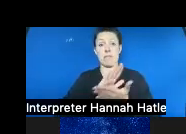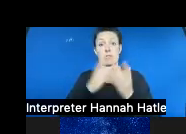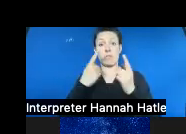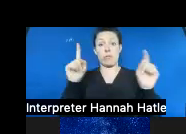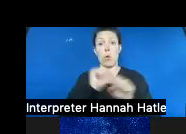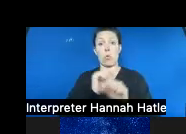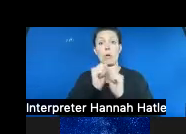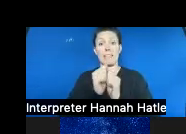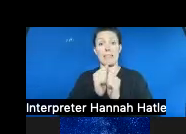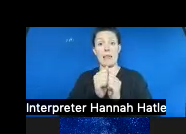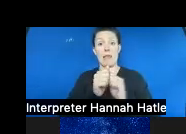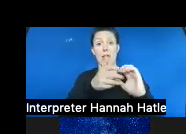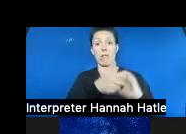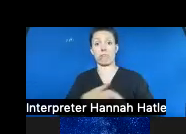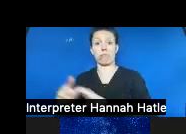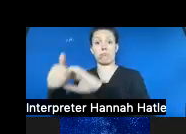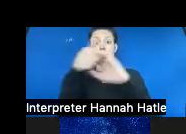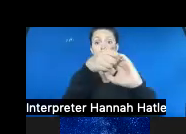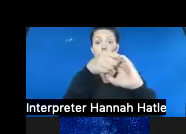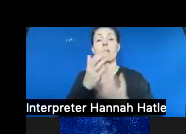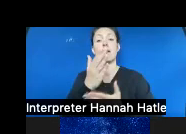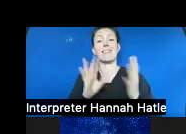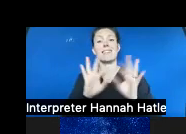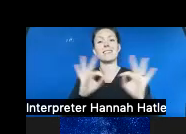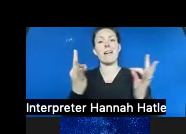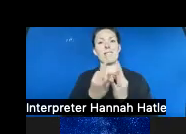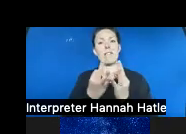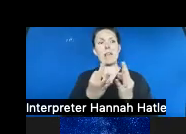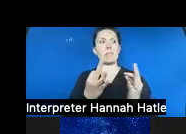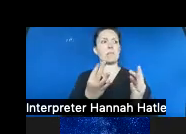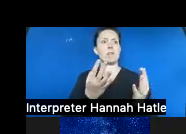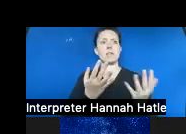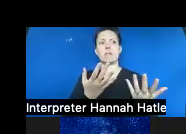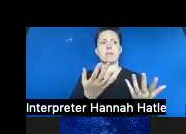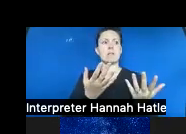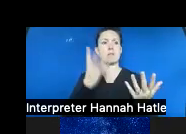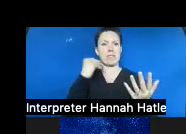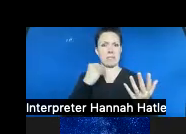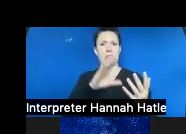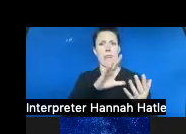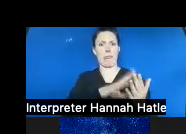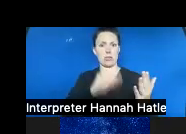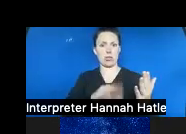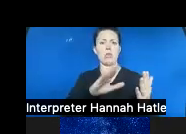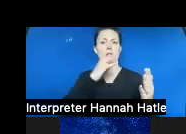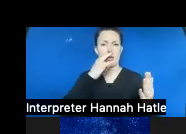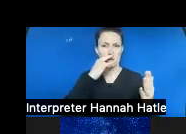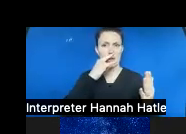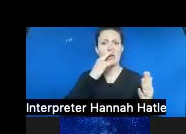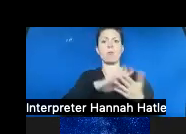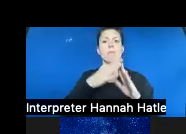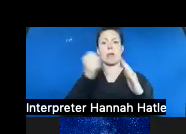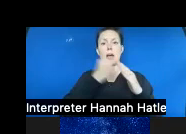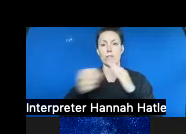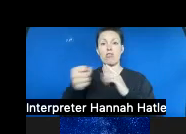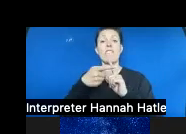there were a couple of families where a youth would be trafficked by their parents or their grandparents, their own